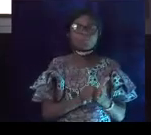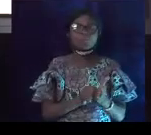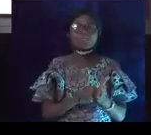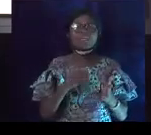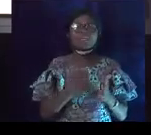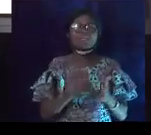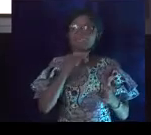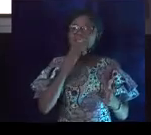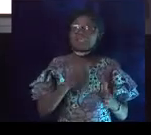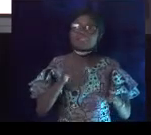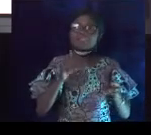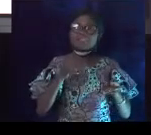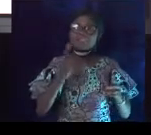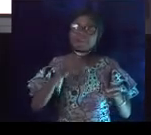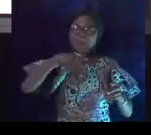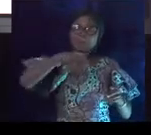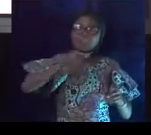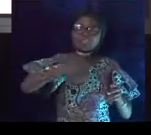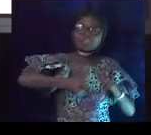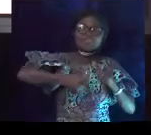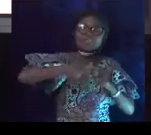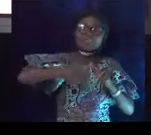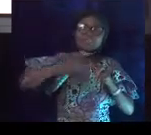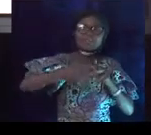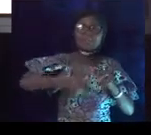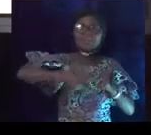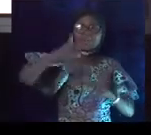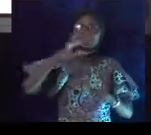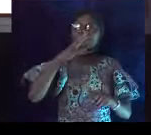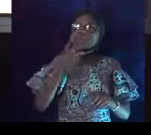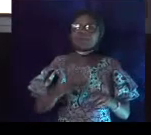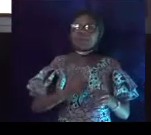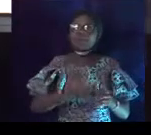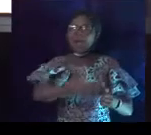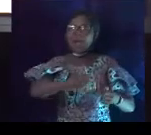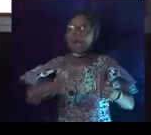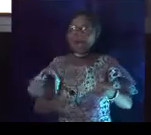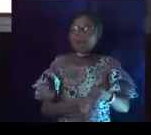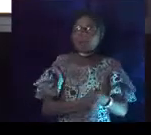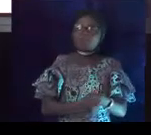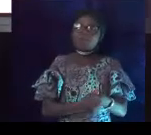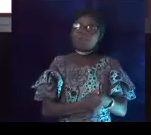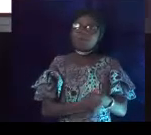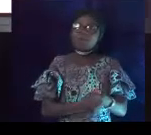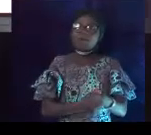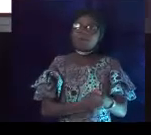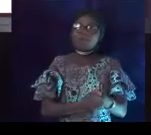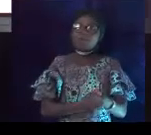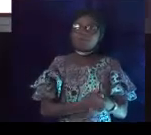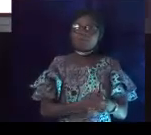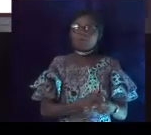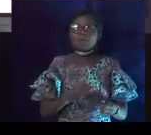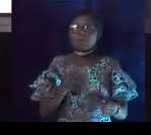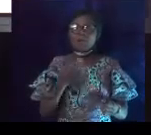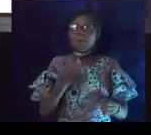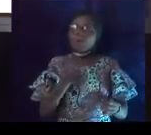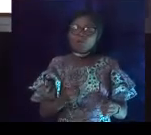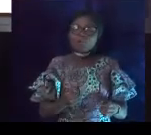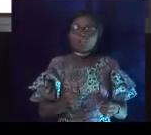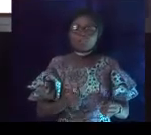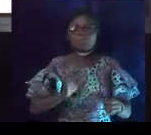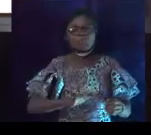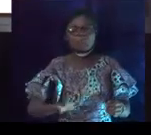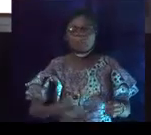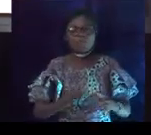saying here that it is high protein starter. Next is avoid rodents,